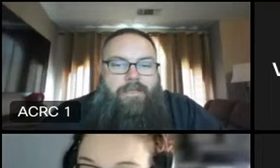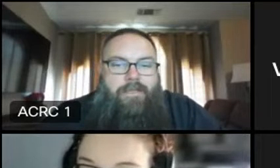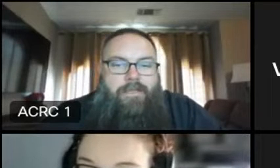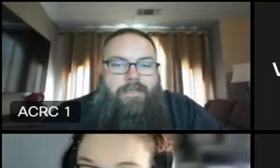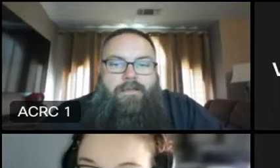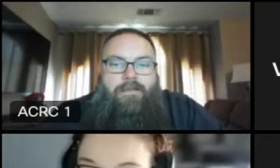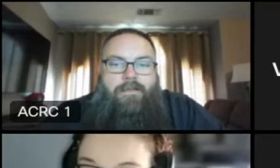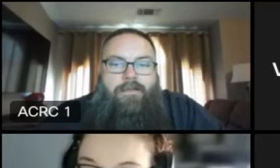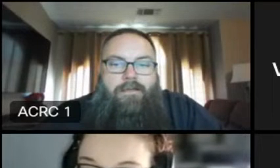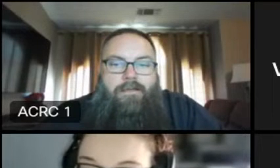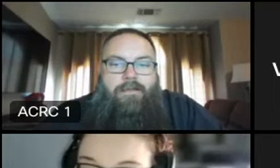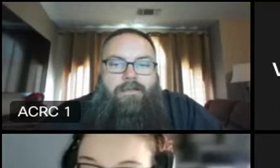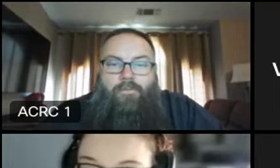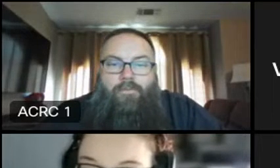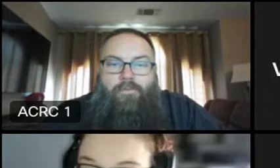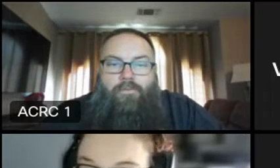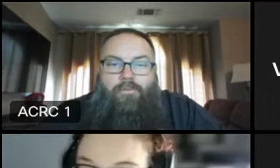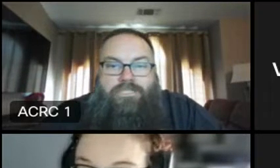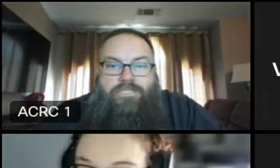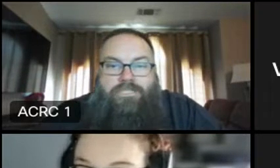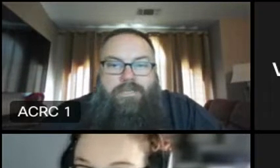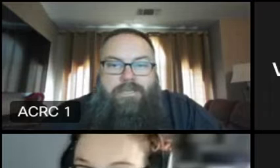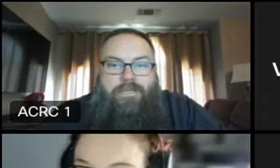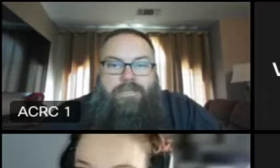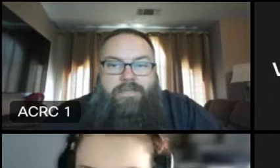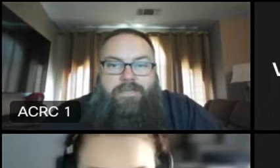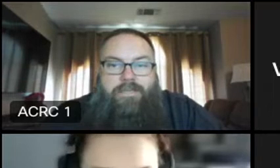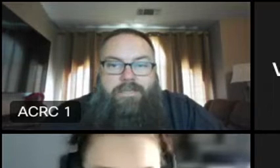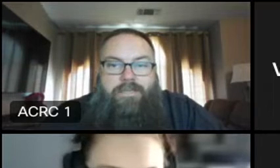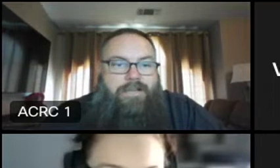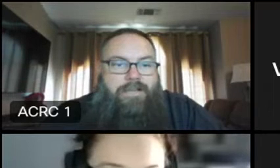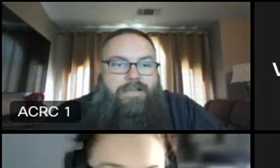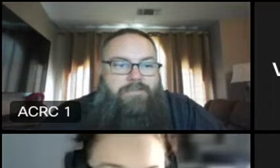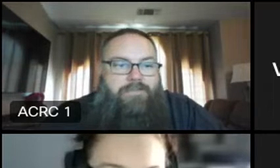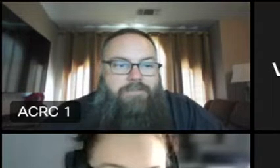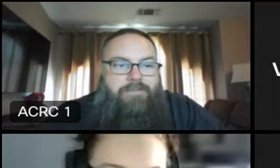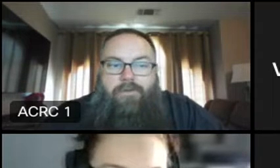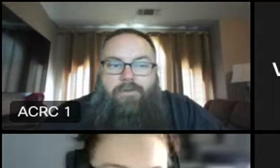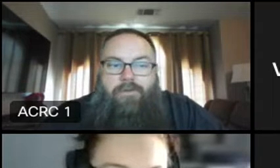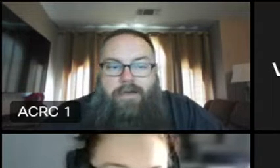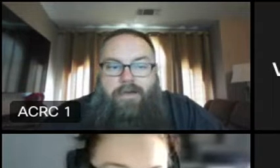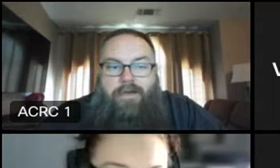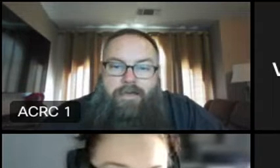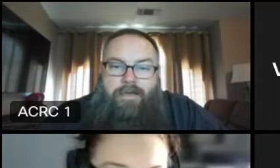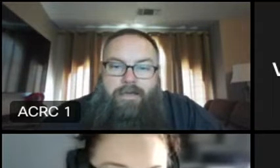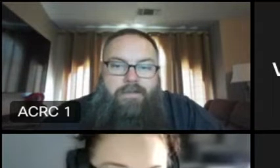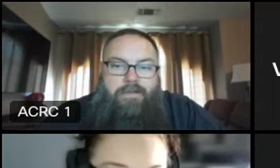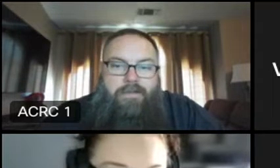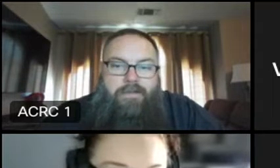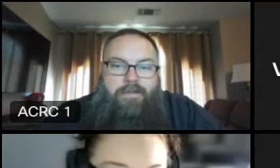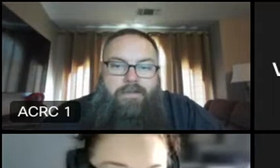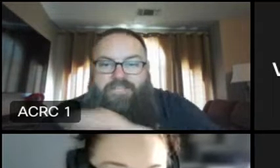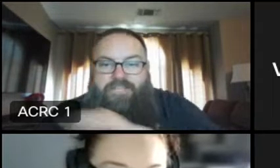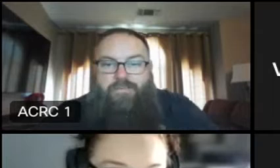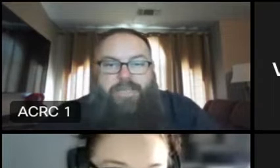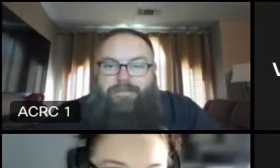Lori Benalis about, like, we need to get things figured out here. And it sounds like 6 months is far away, but we